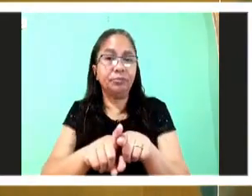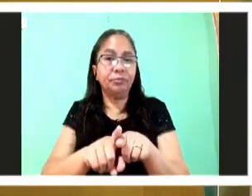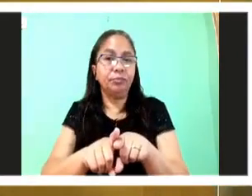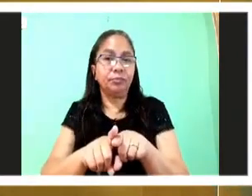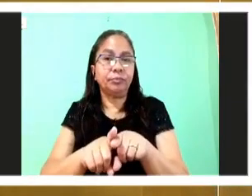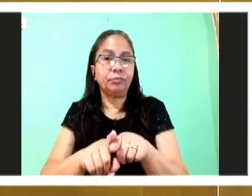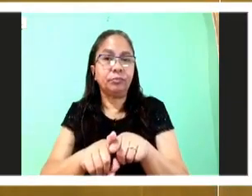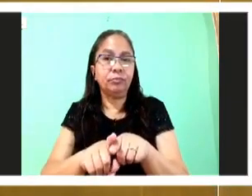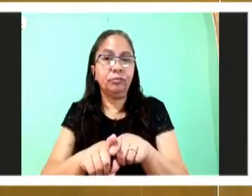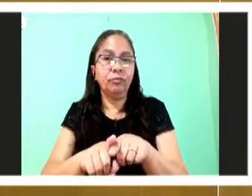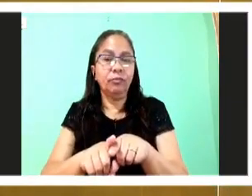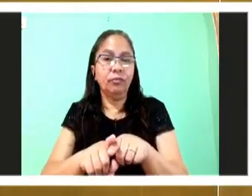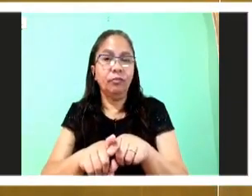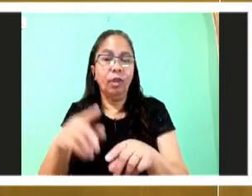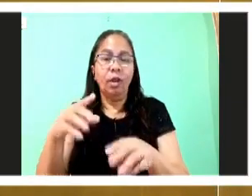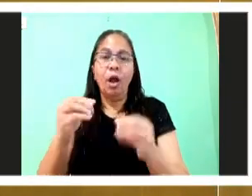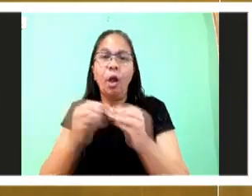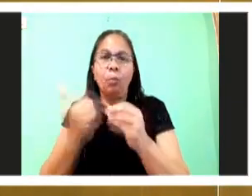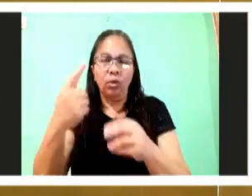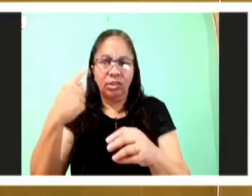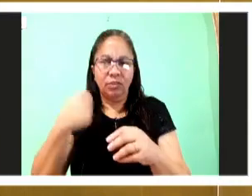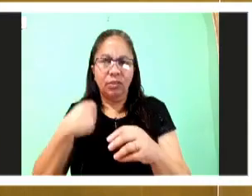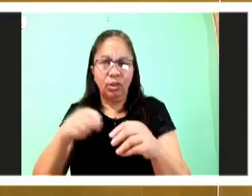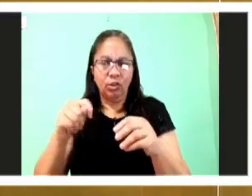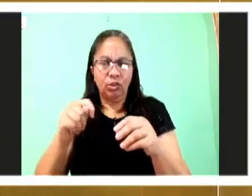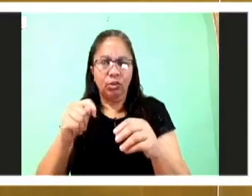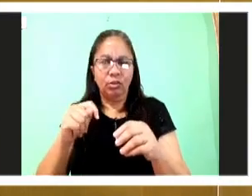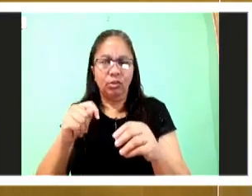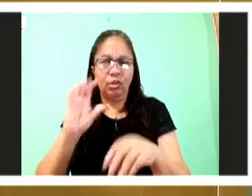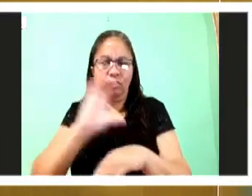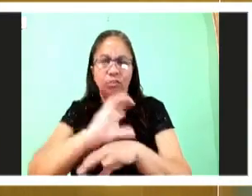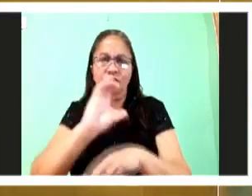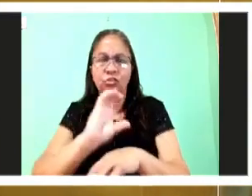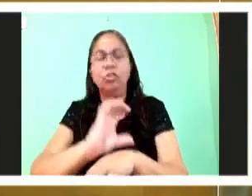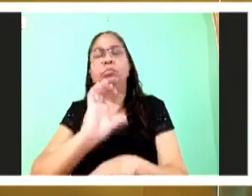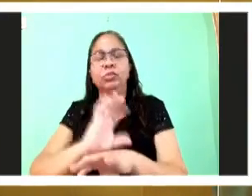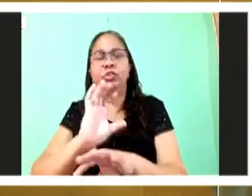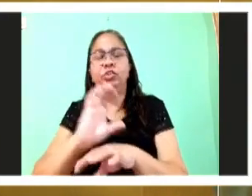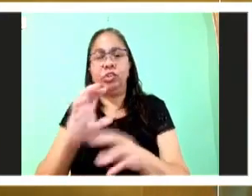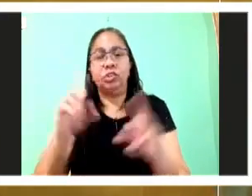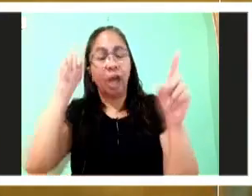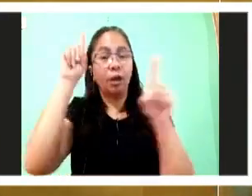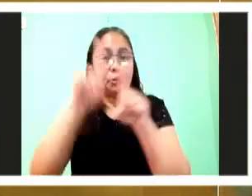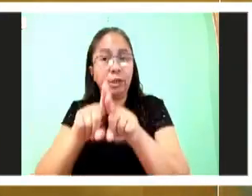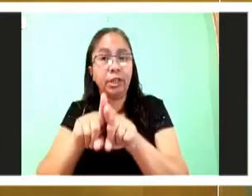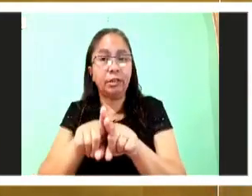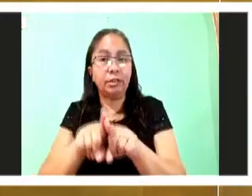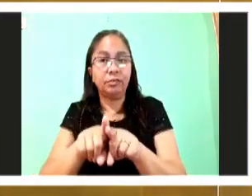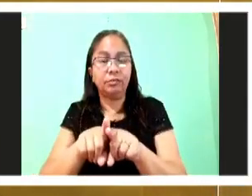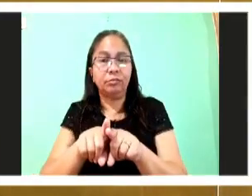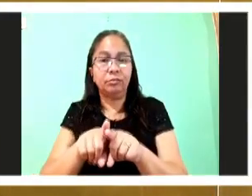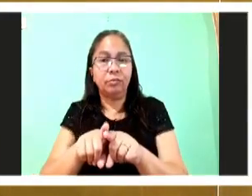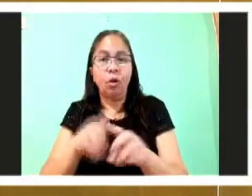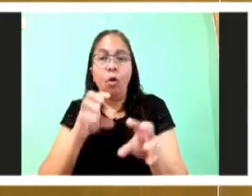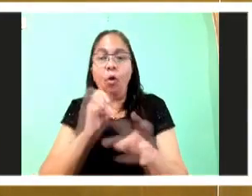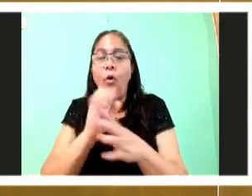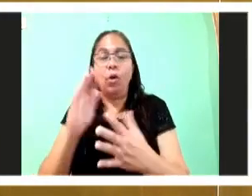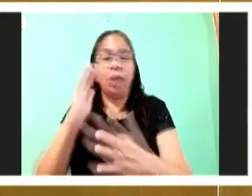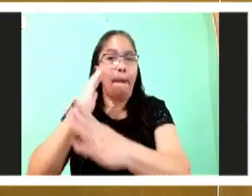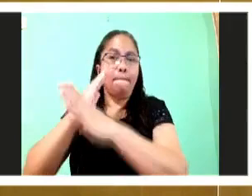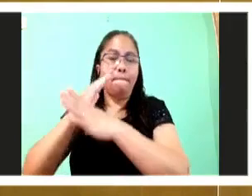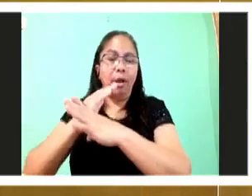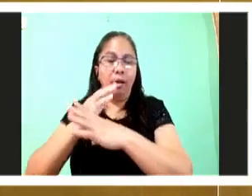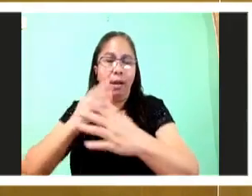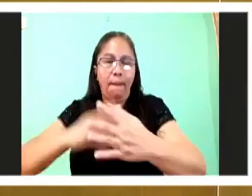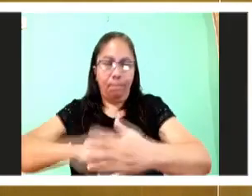most of the mainline churches agreed that divorce and remarriage was wrong and contraception was wrong, up to the 1930s. In the